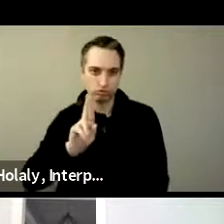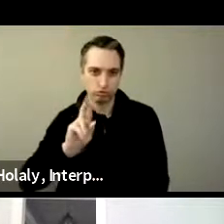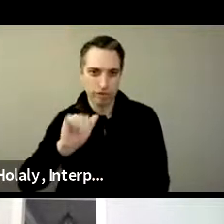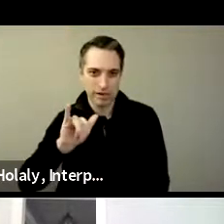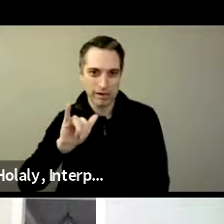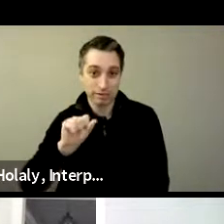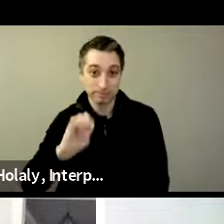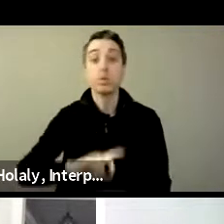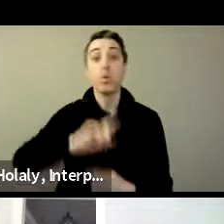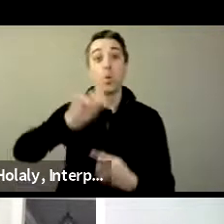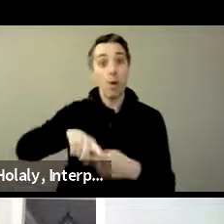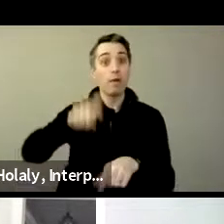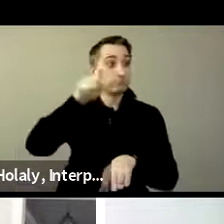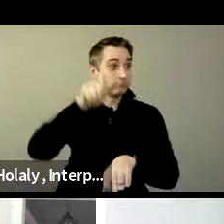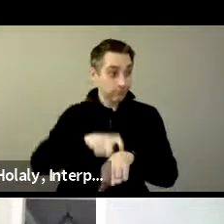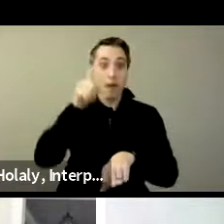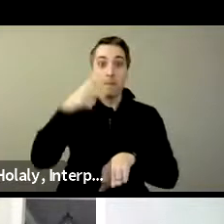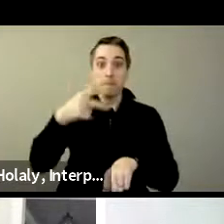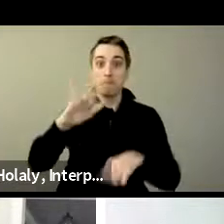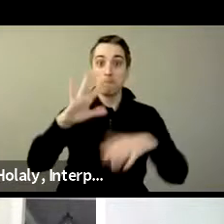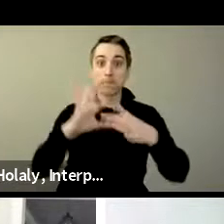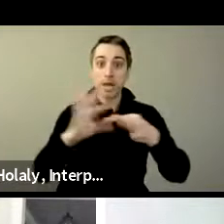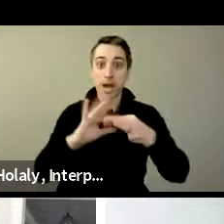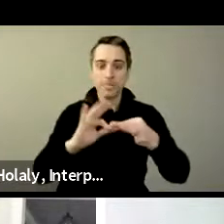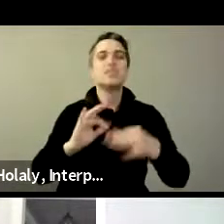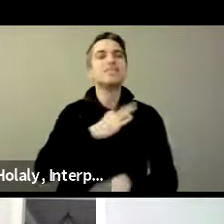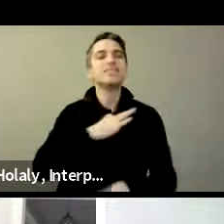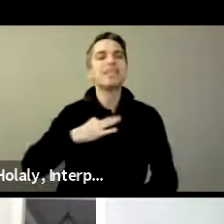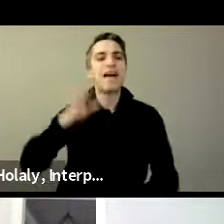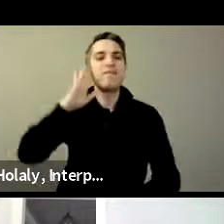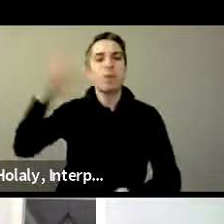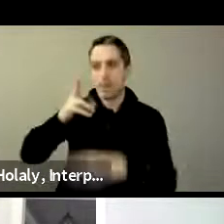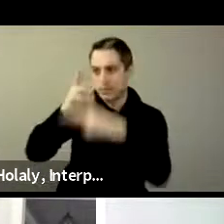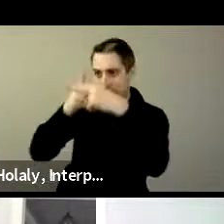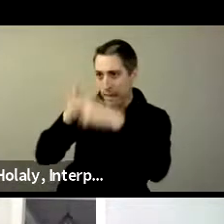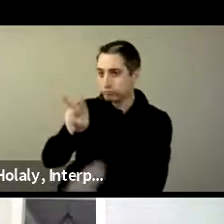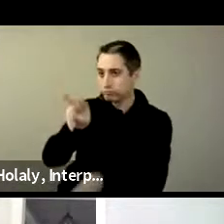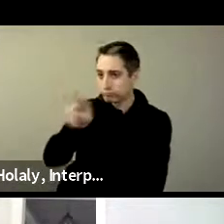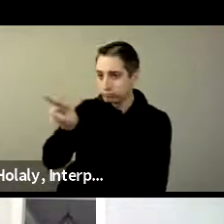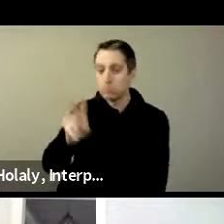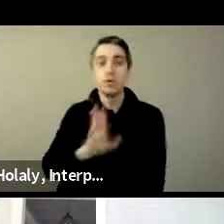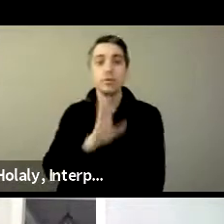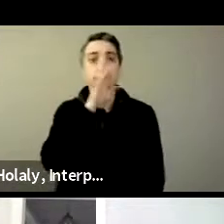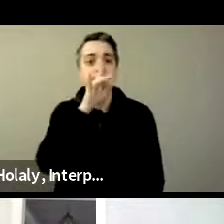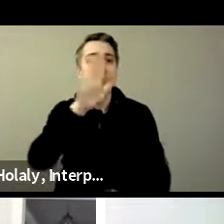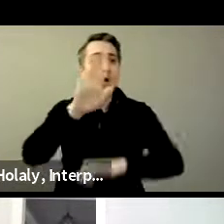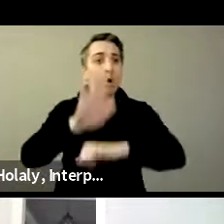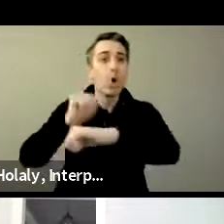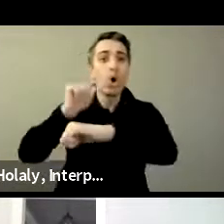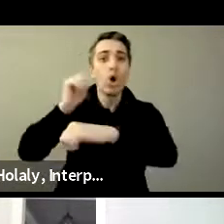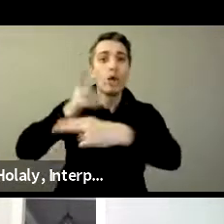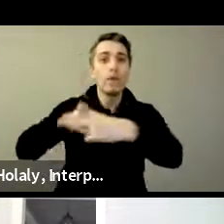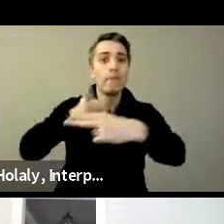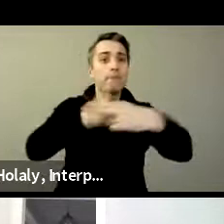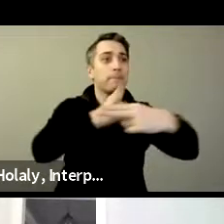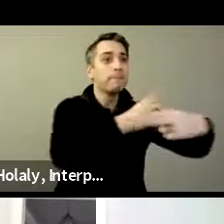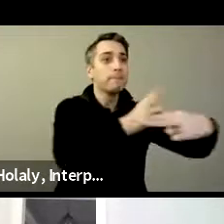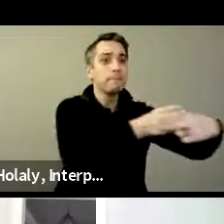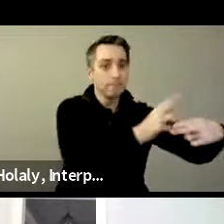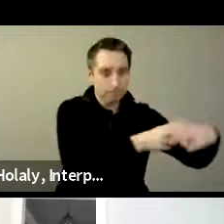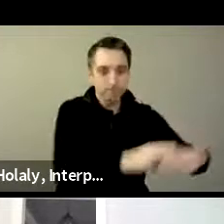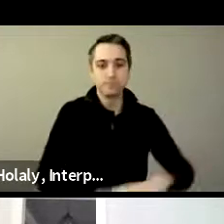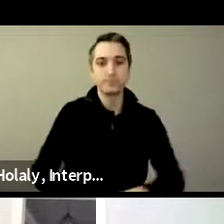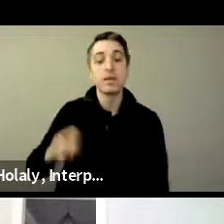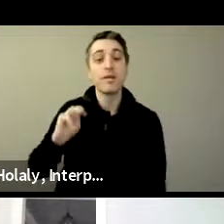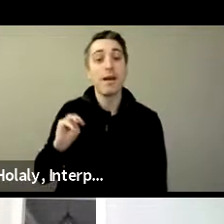staff will call on attendees in the order in which we receive the request to speak, whether via chat or raised hand.